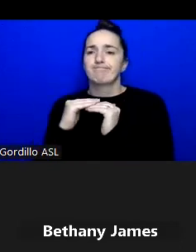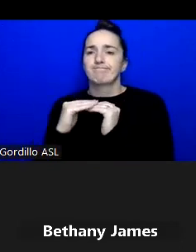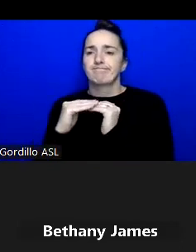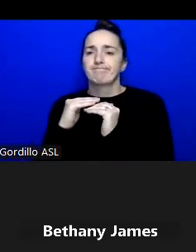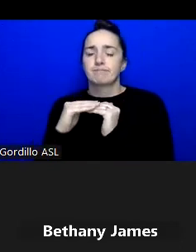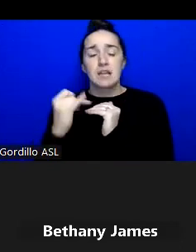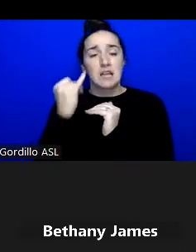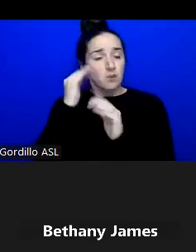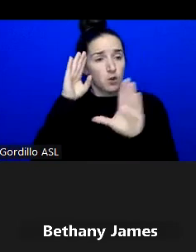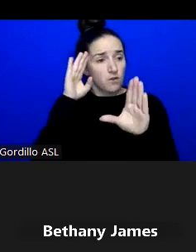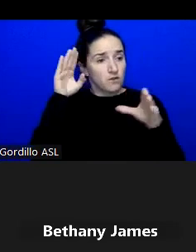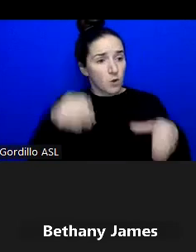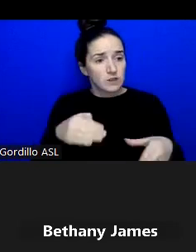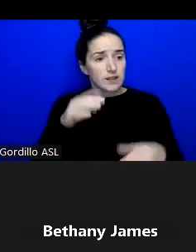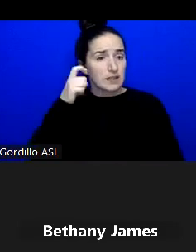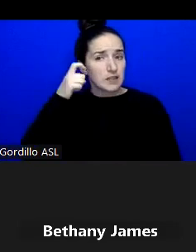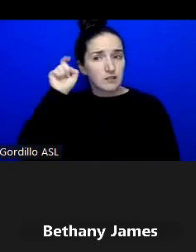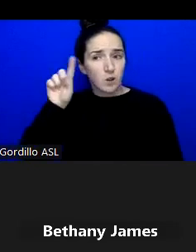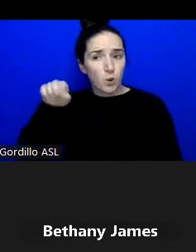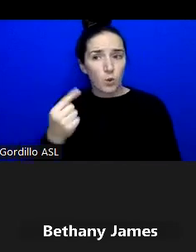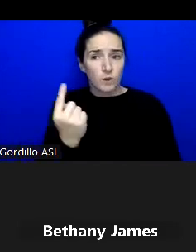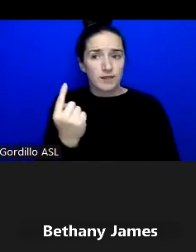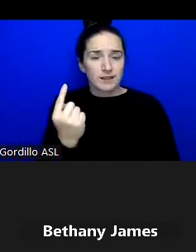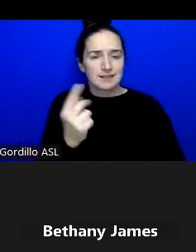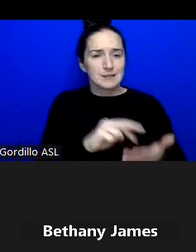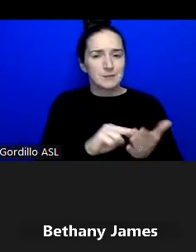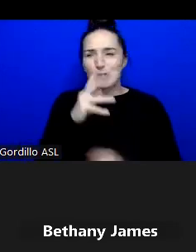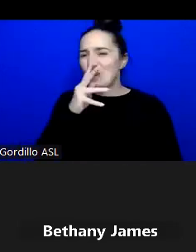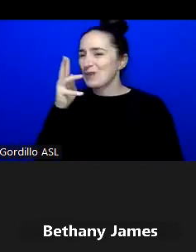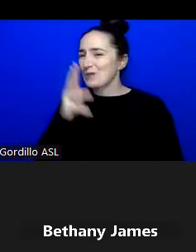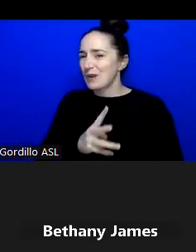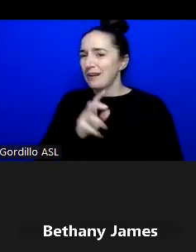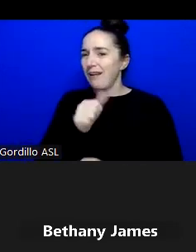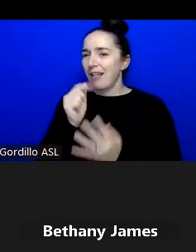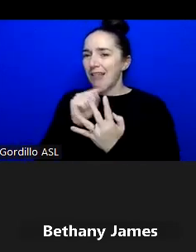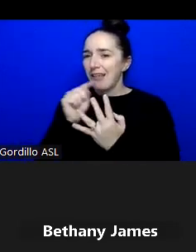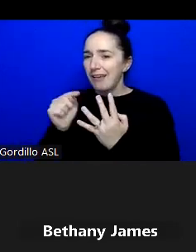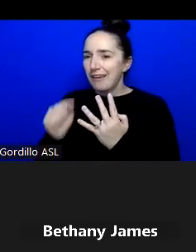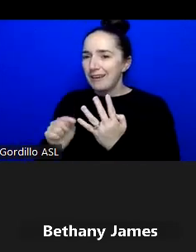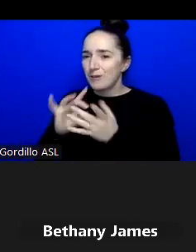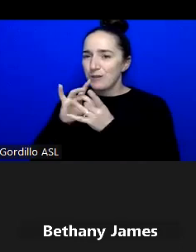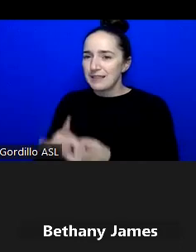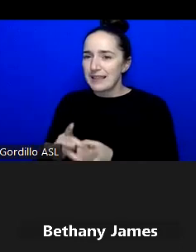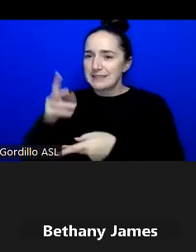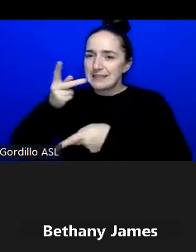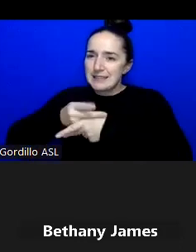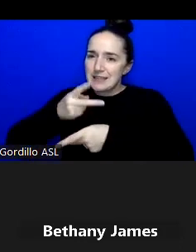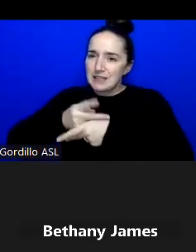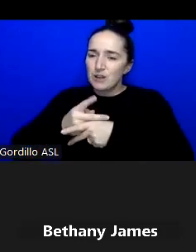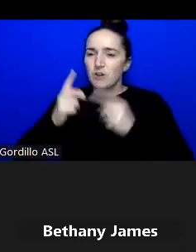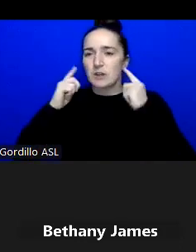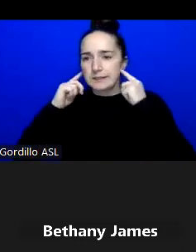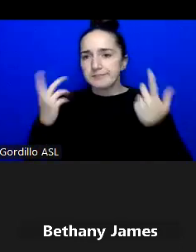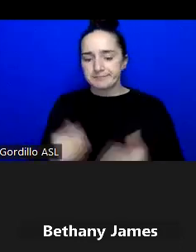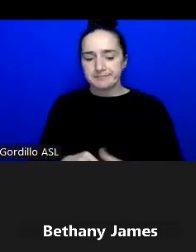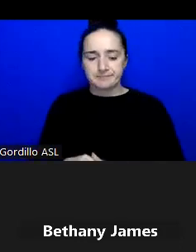hearing aid, you are ignoring so many other aspects of what's important about hearing care. So going back into the